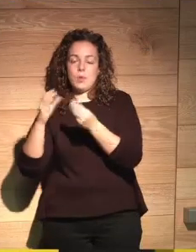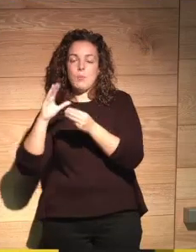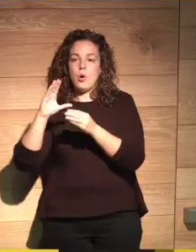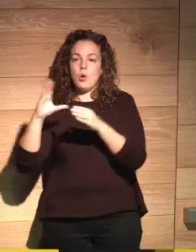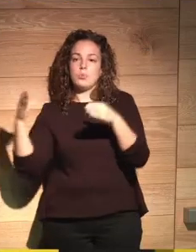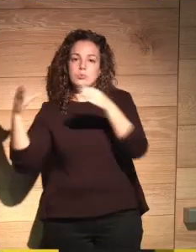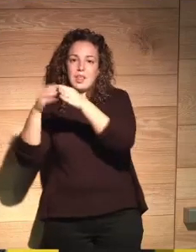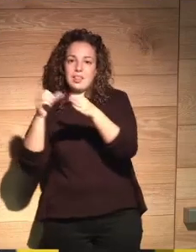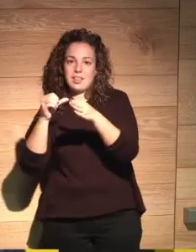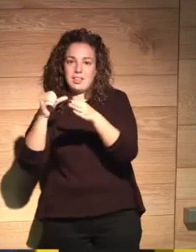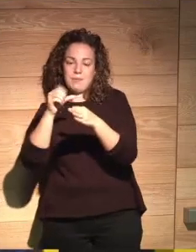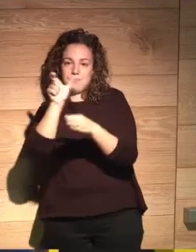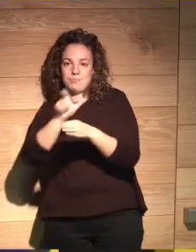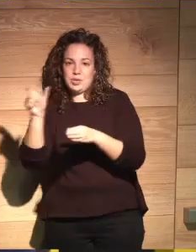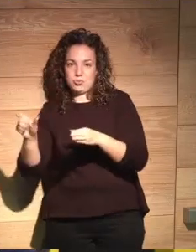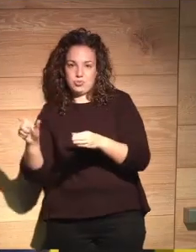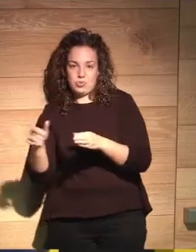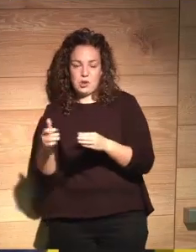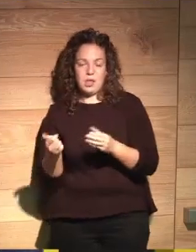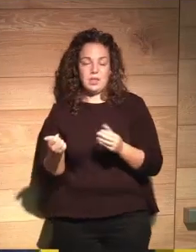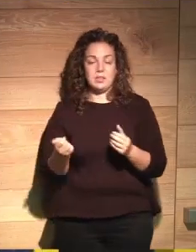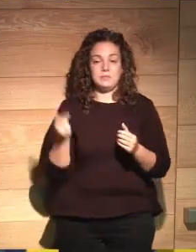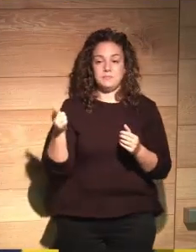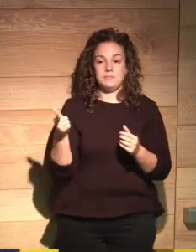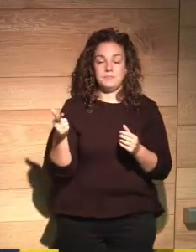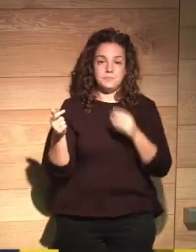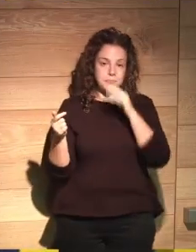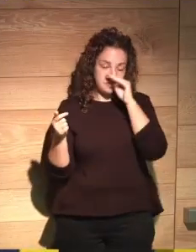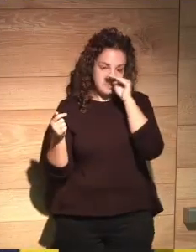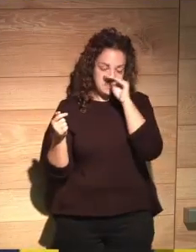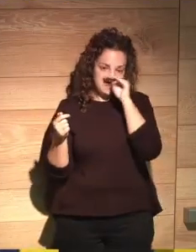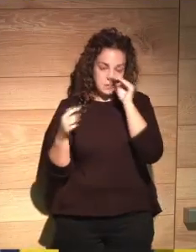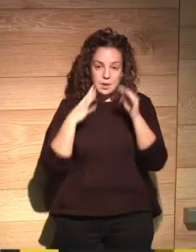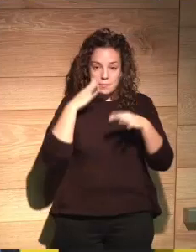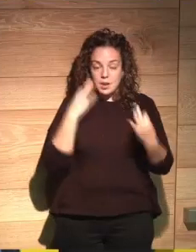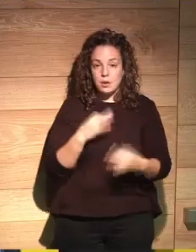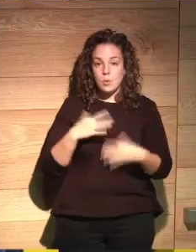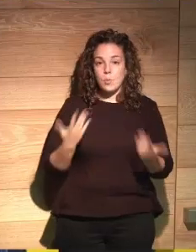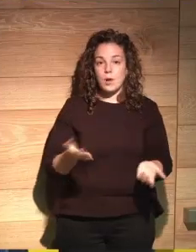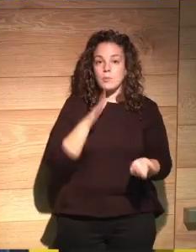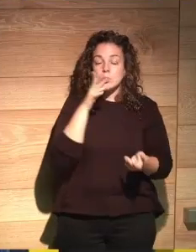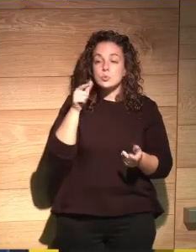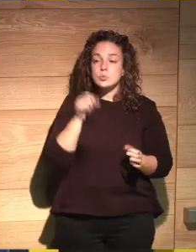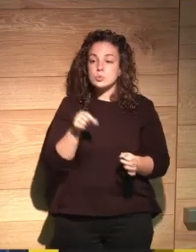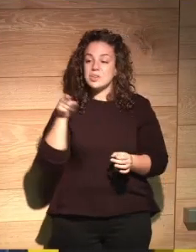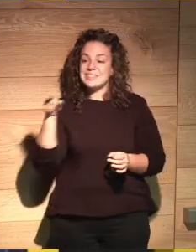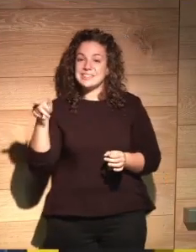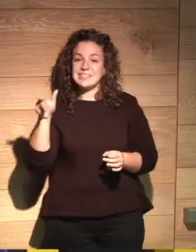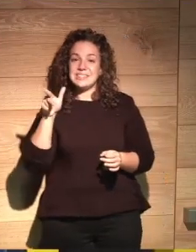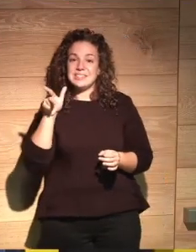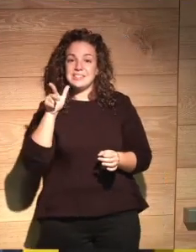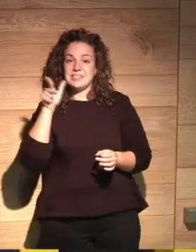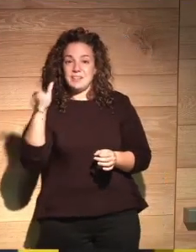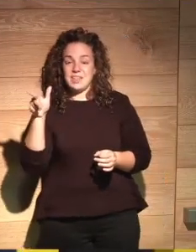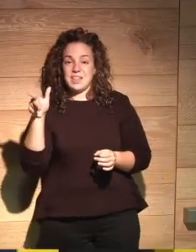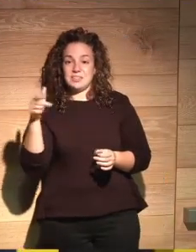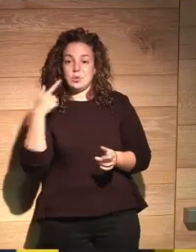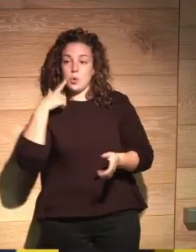community of people there. The civitas, that is Latin. And then the risk that you mentioned is when the